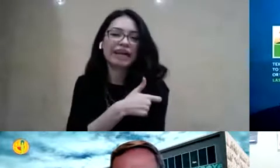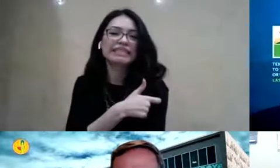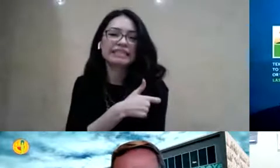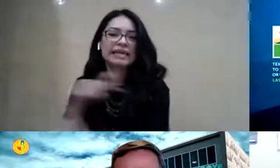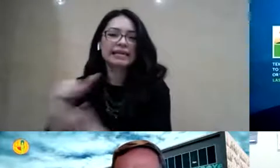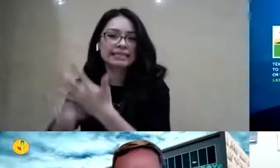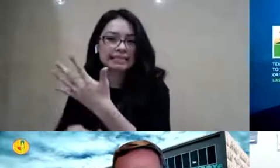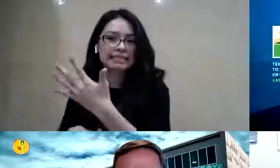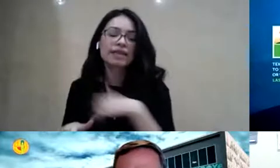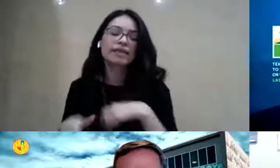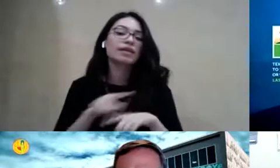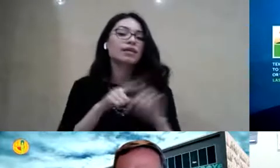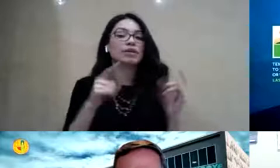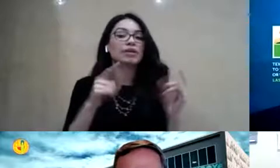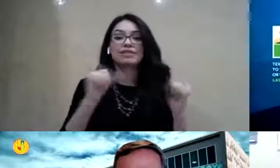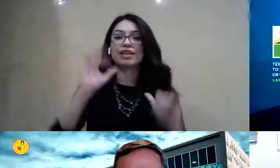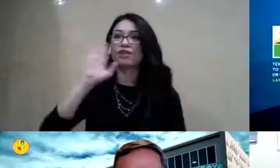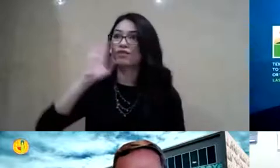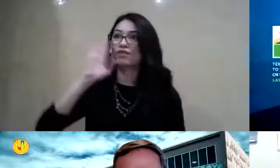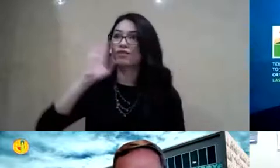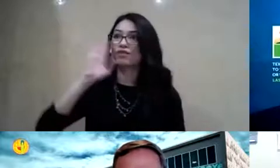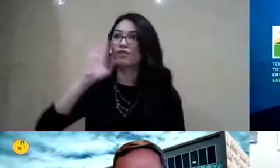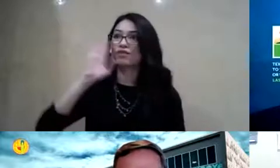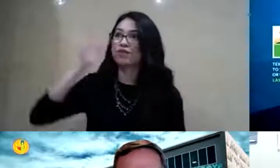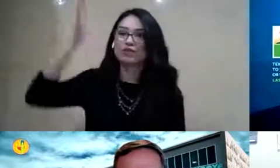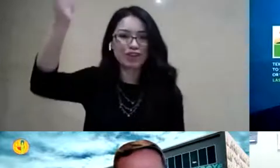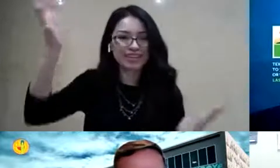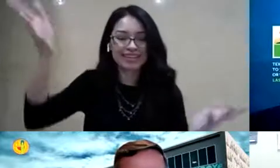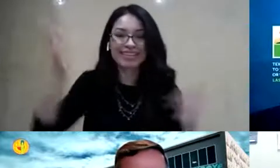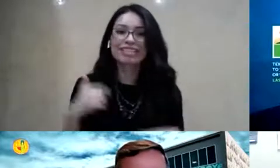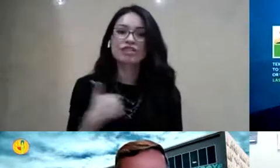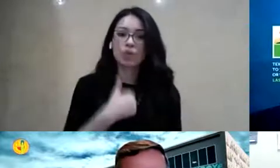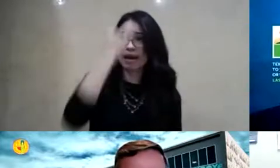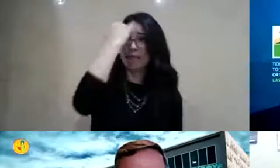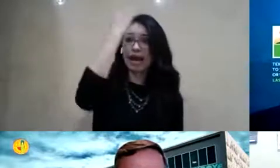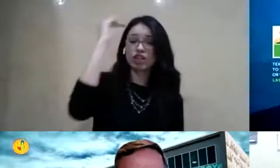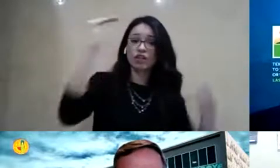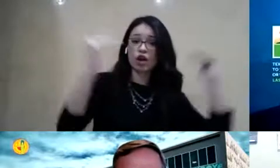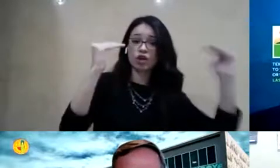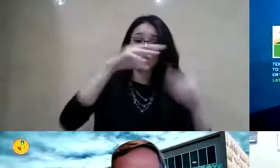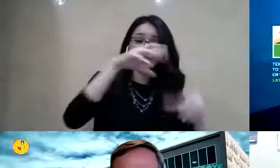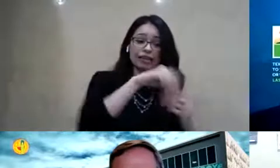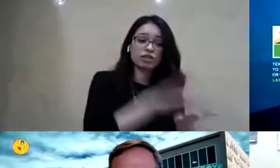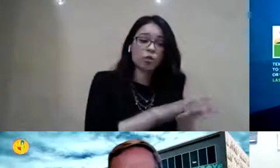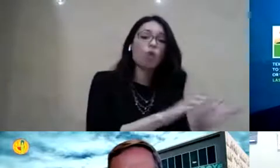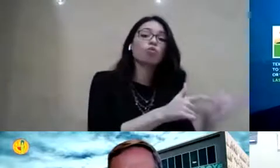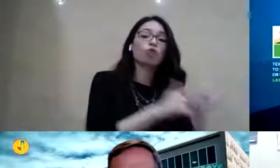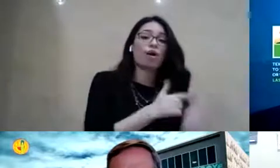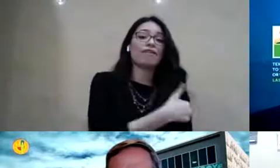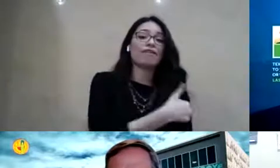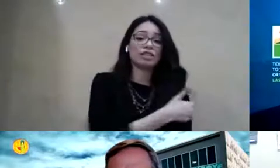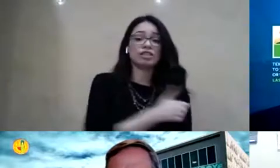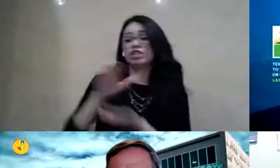road. So we imagine a scenario where the adults at a school are vaccinated and the children are not. And therefore, we will